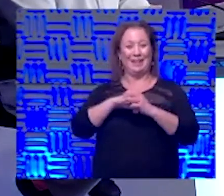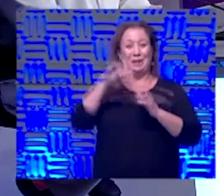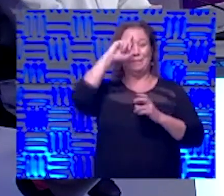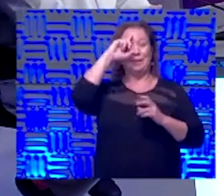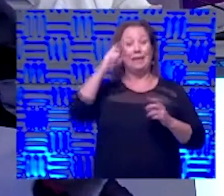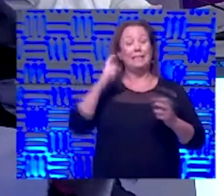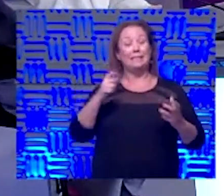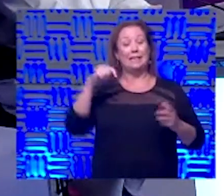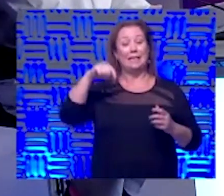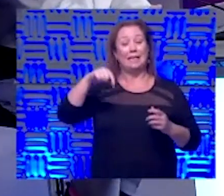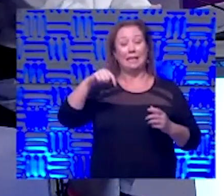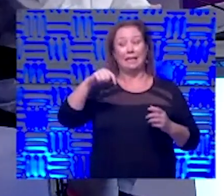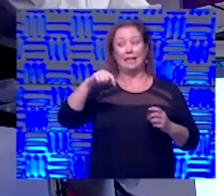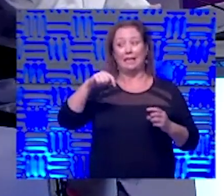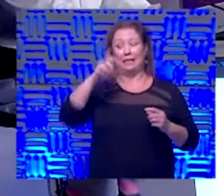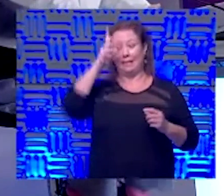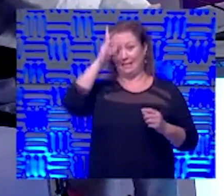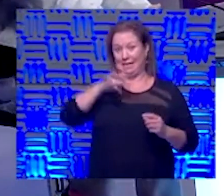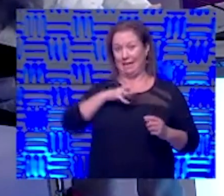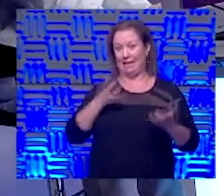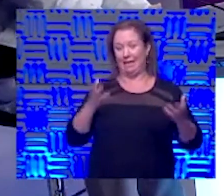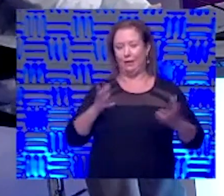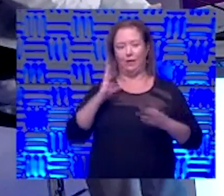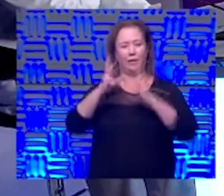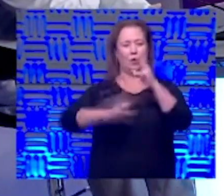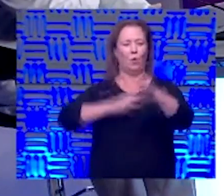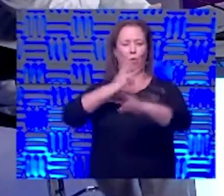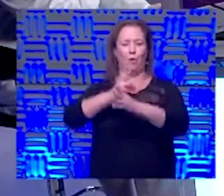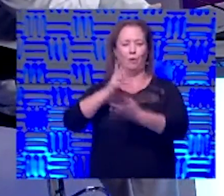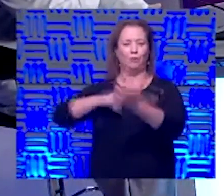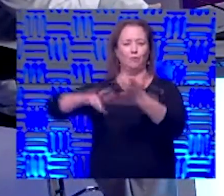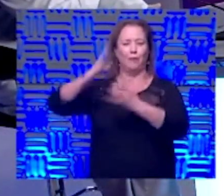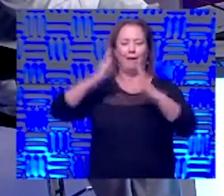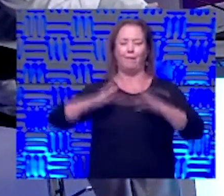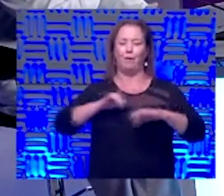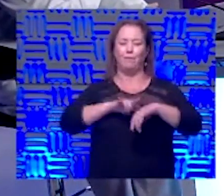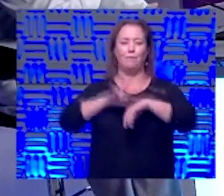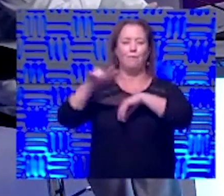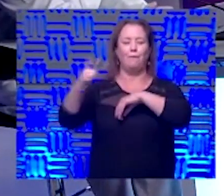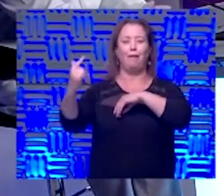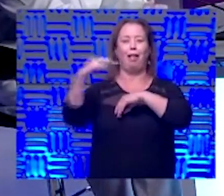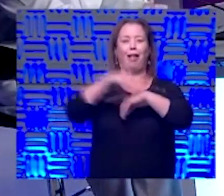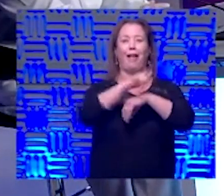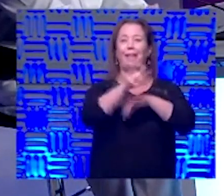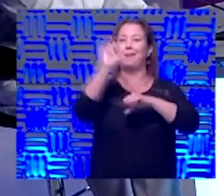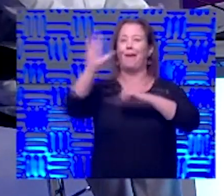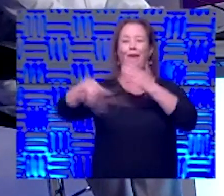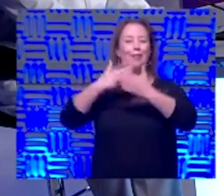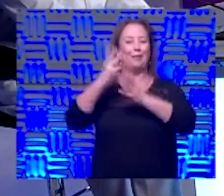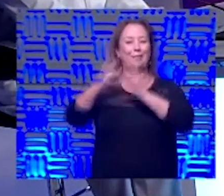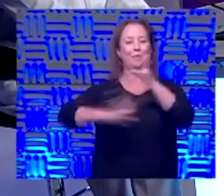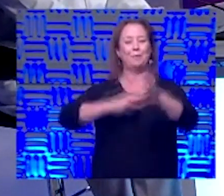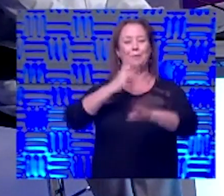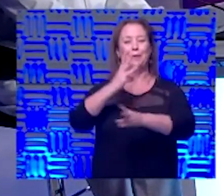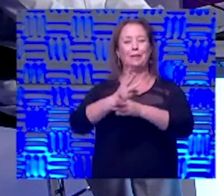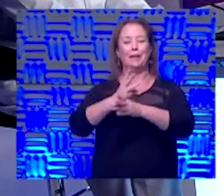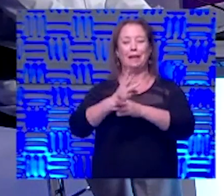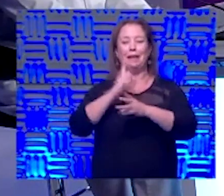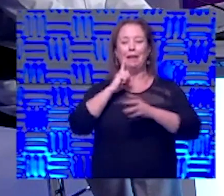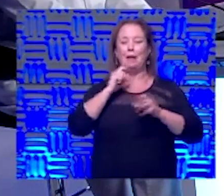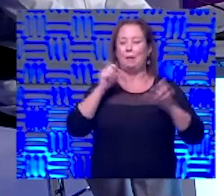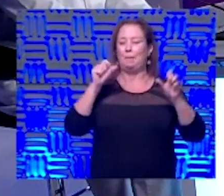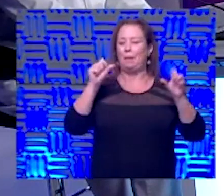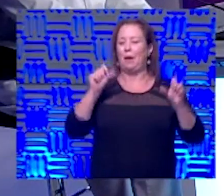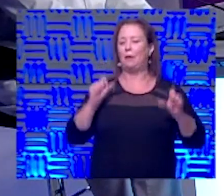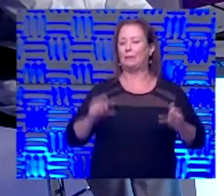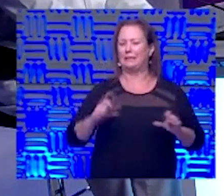Because, so this guy on my left is like a world traveler, and I give him a hard time. He travels all over the world, and he'll post stuff, and I'll say, listen, you